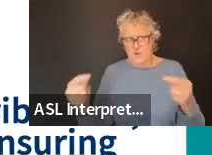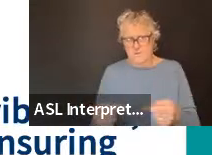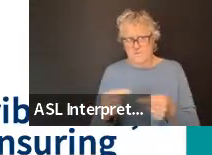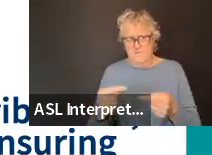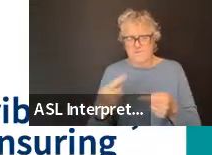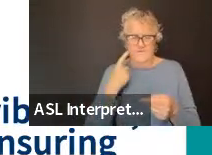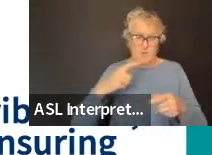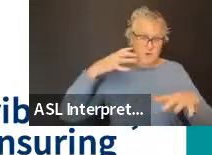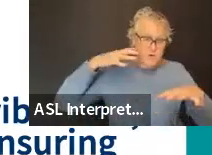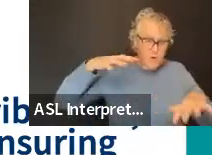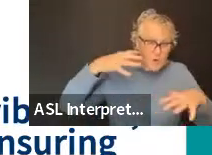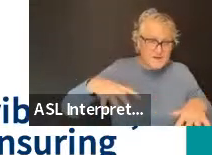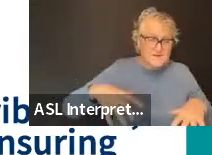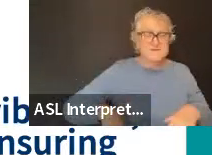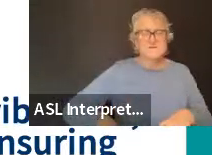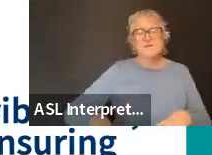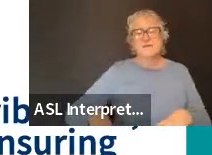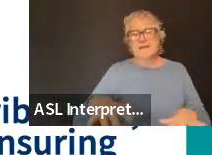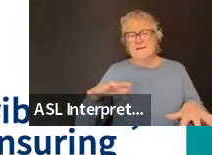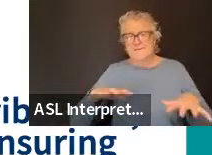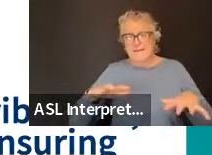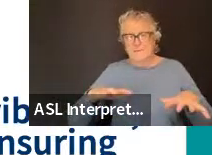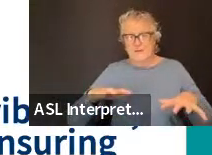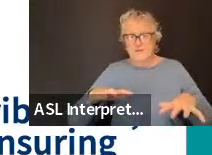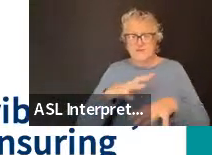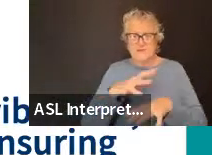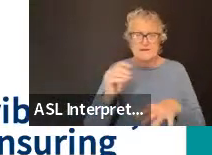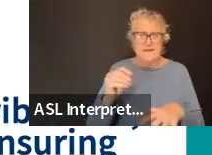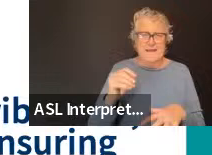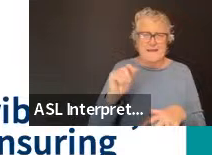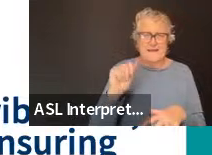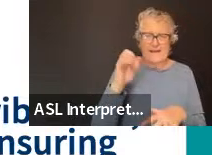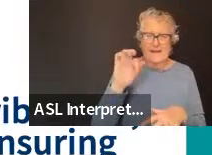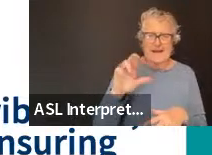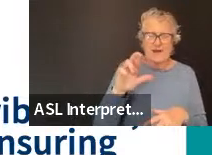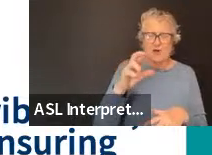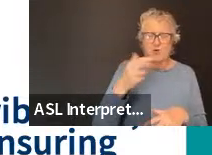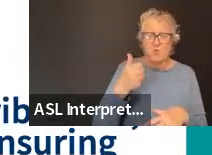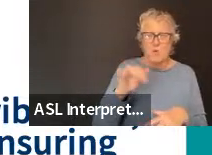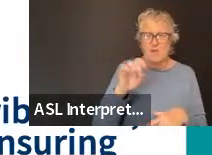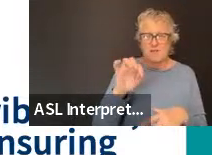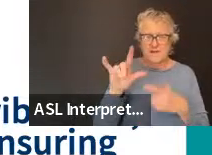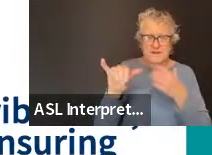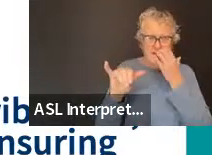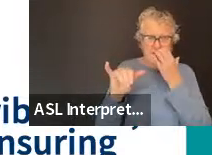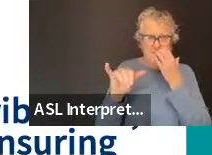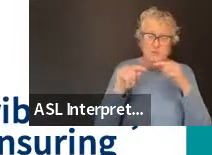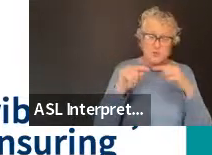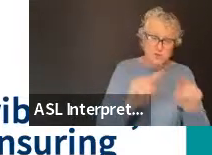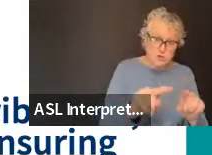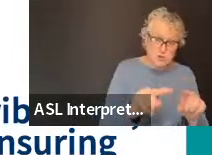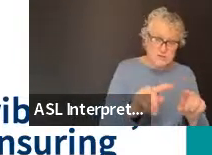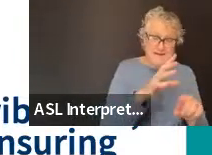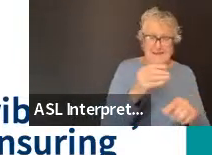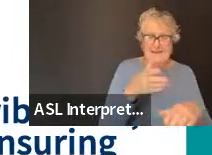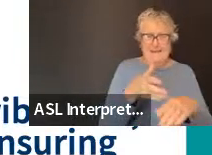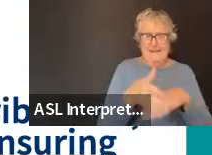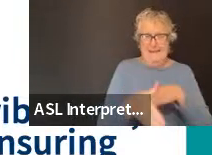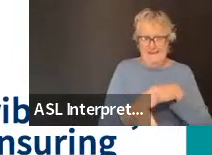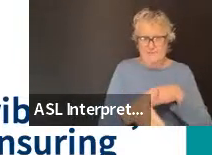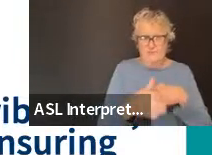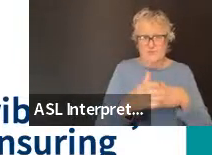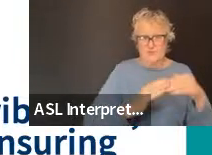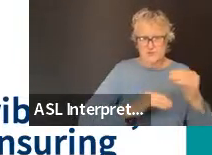noise, vibration, and air quality during and after program construction, ensuring that pre-construction conditions are measured to use as a